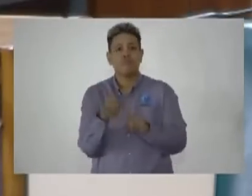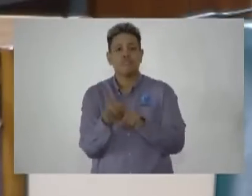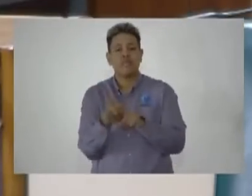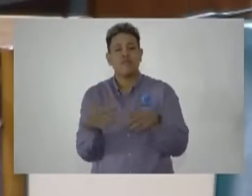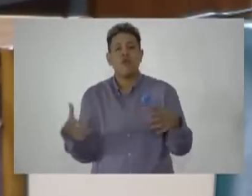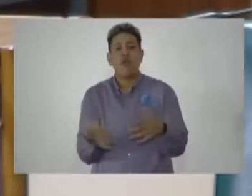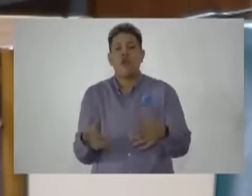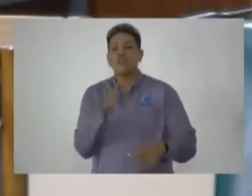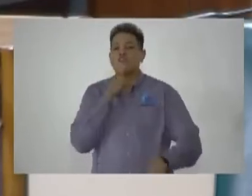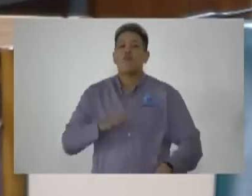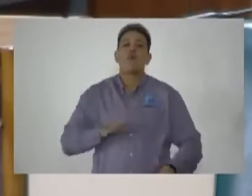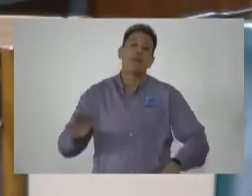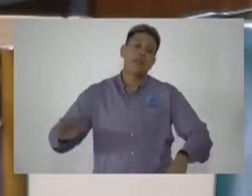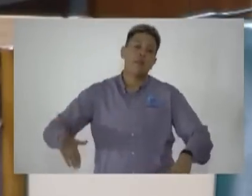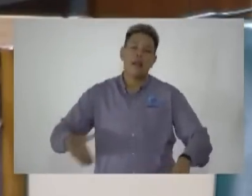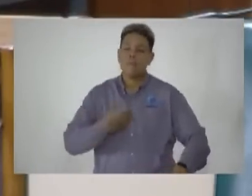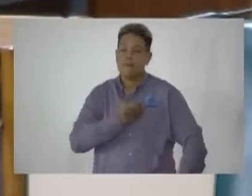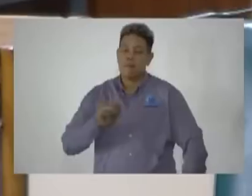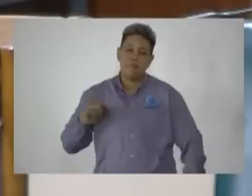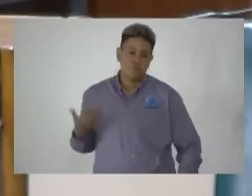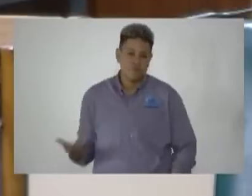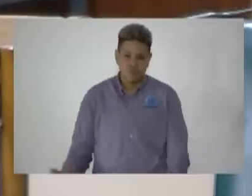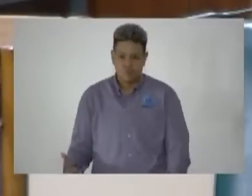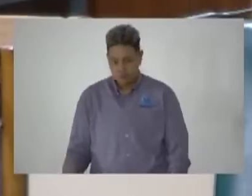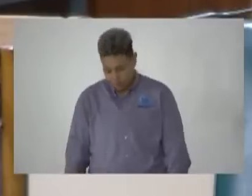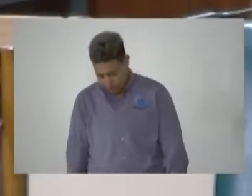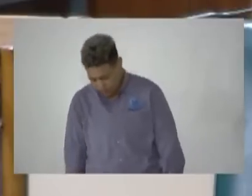Caucus of Women Parliamentarians.